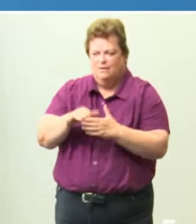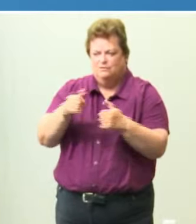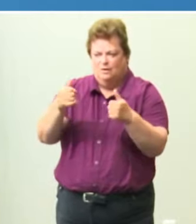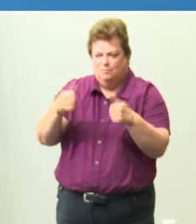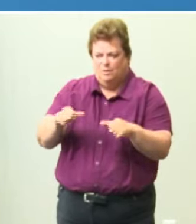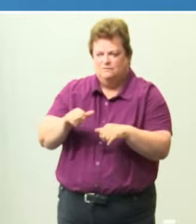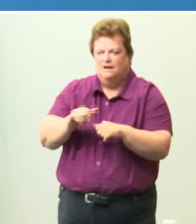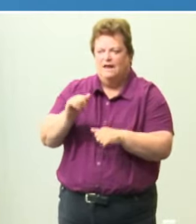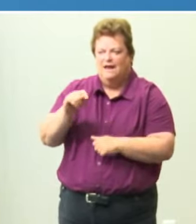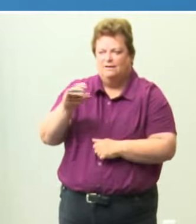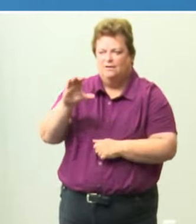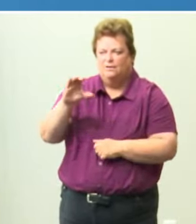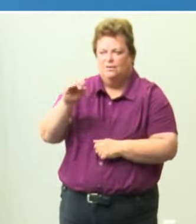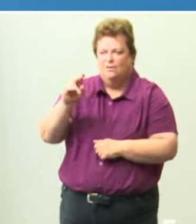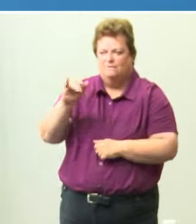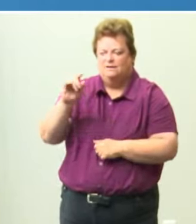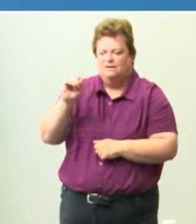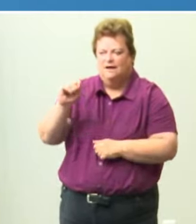at the